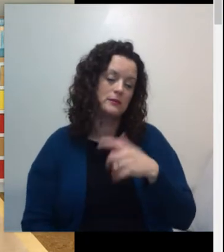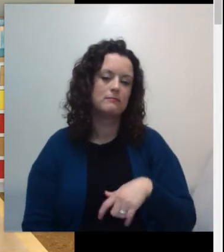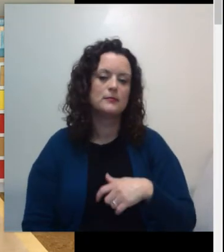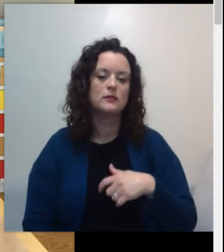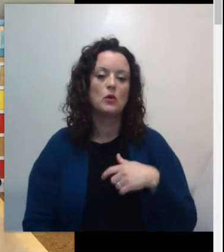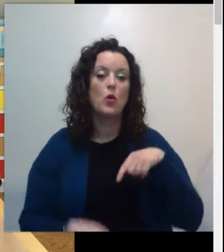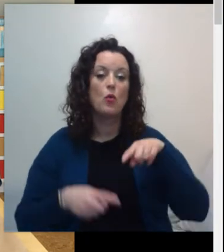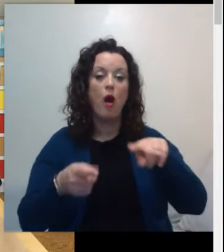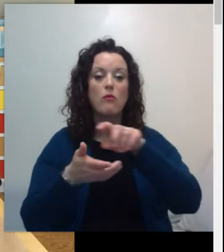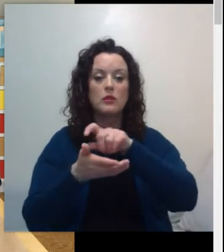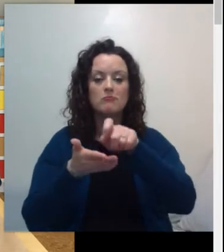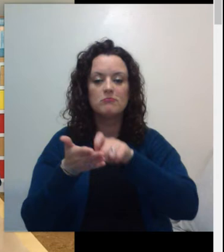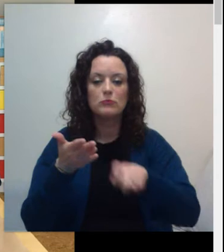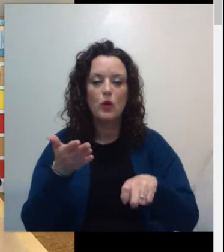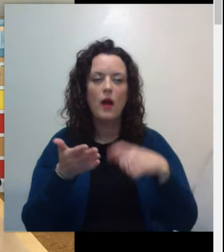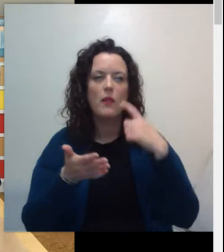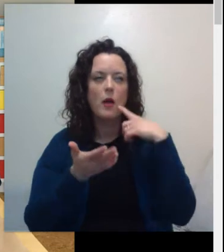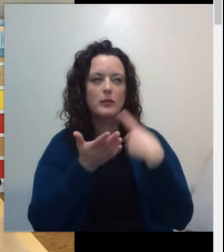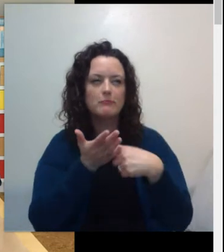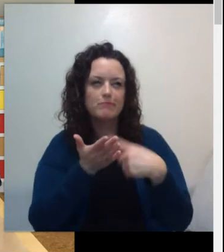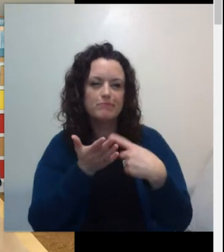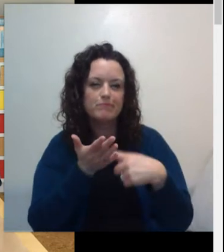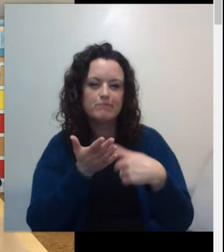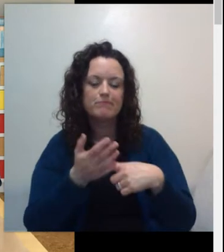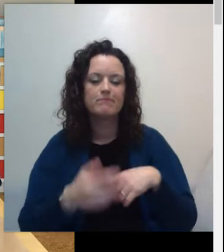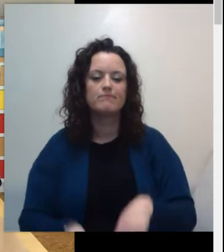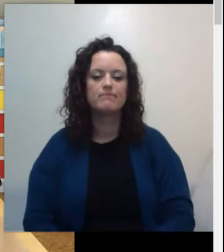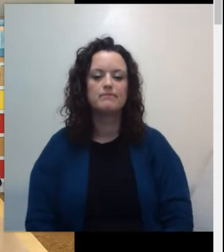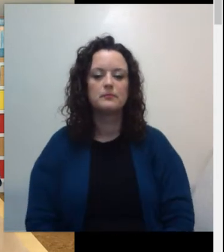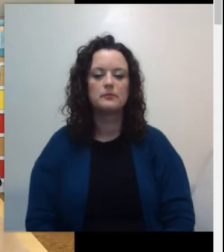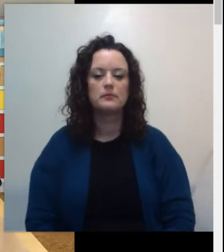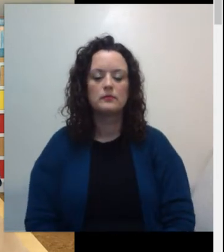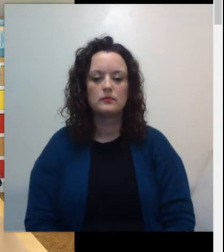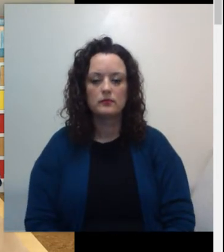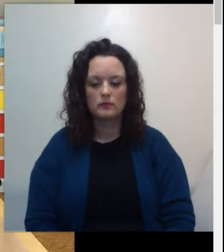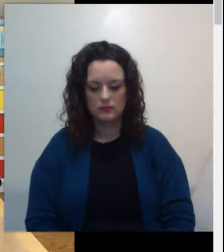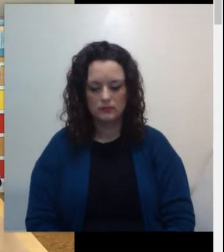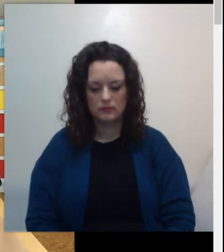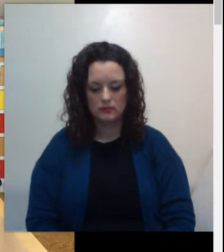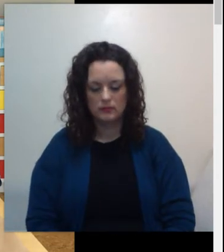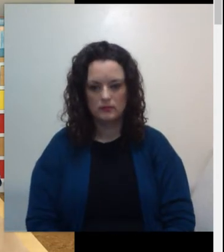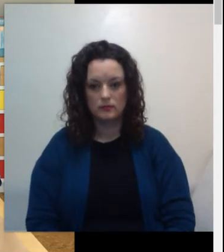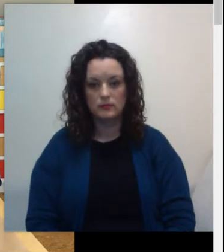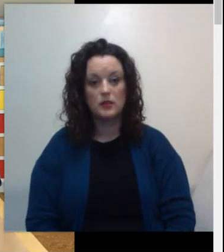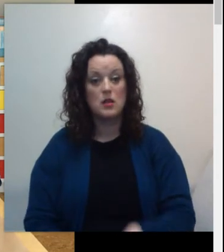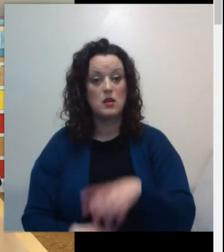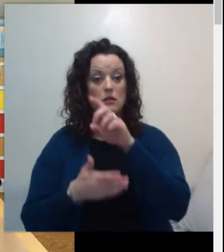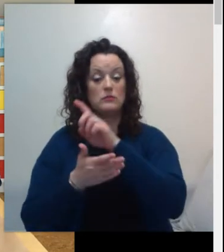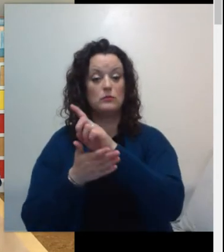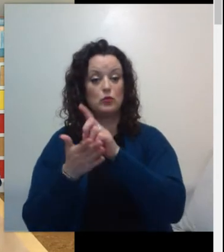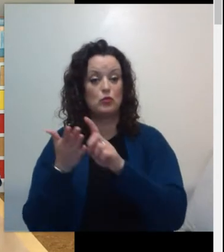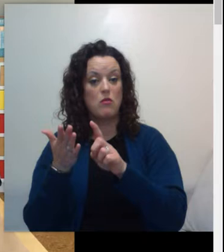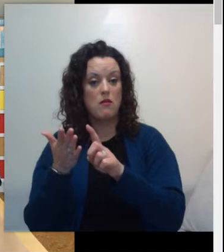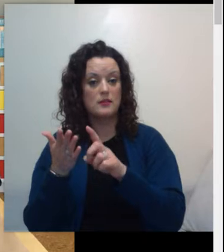these is, one of the things that makes drawings really fun is